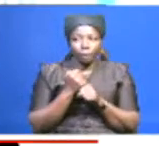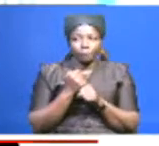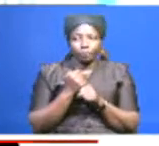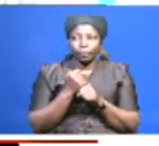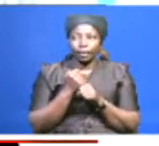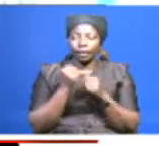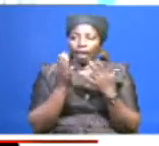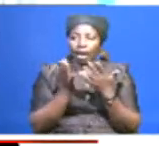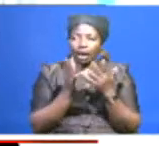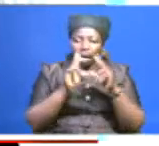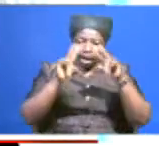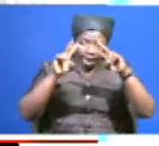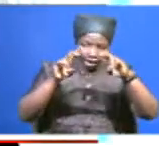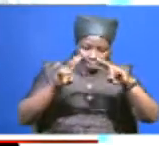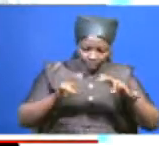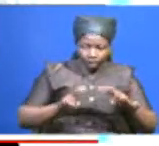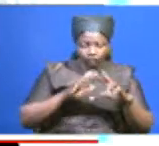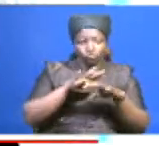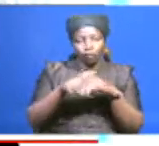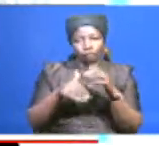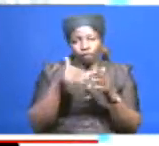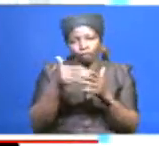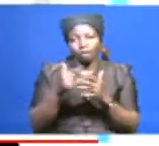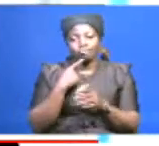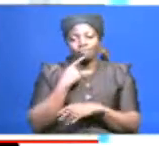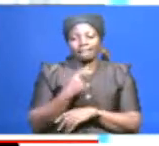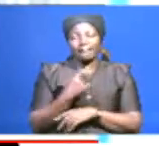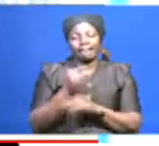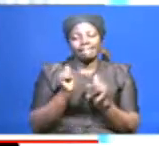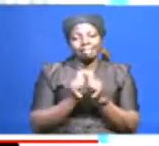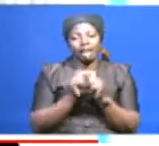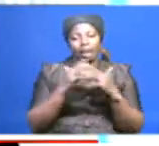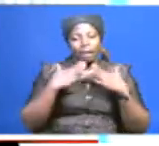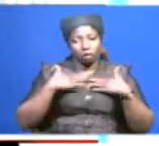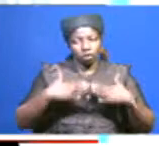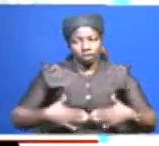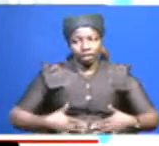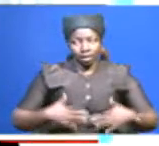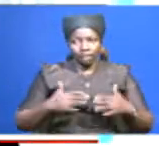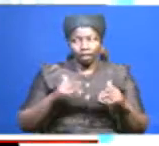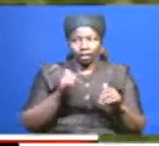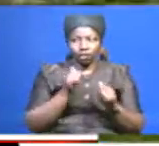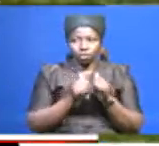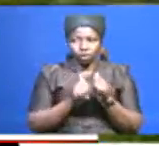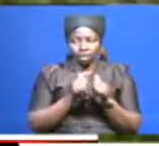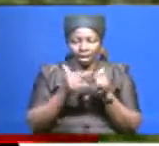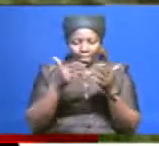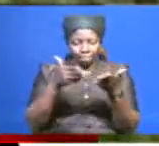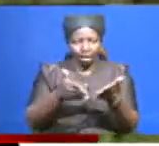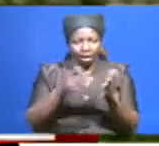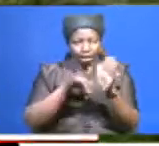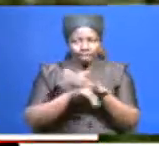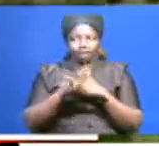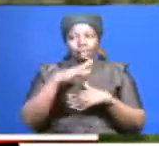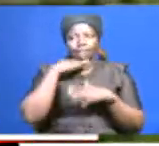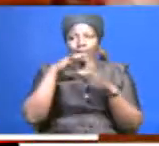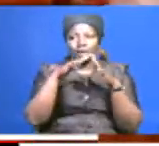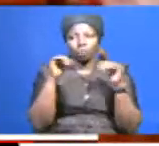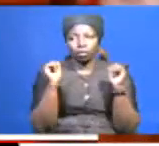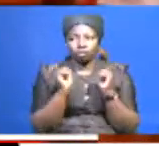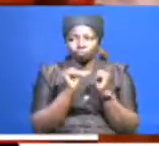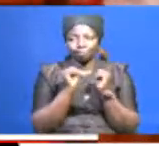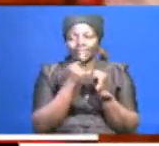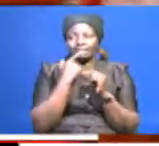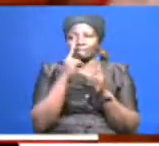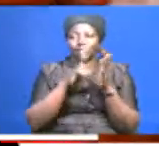examination of all the 110 bodies which are in this mortuary. Kindiki adding that the government